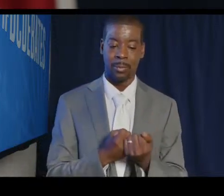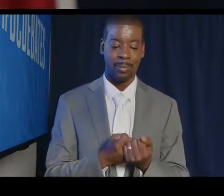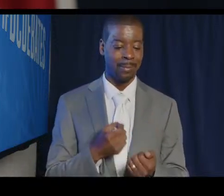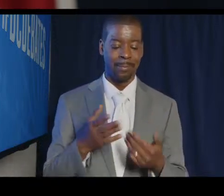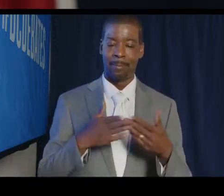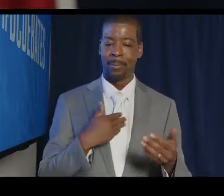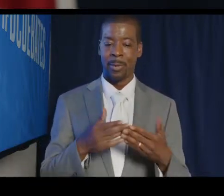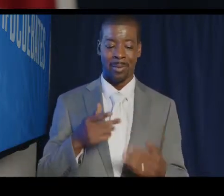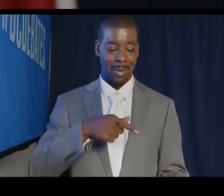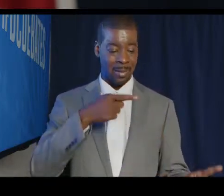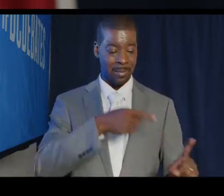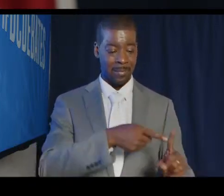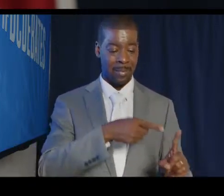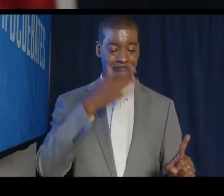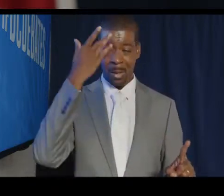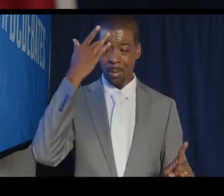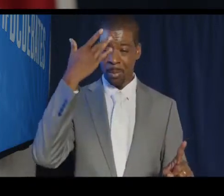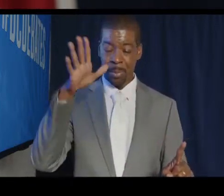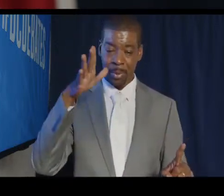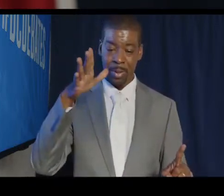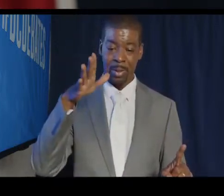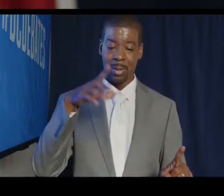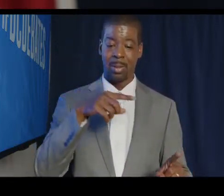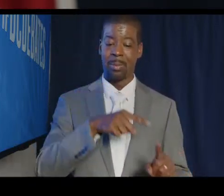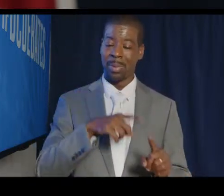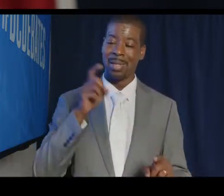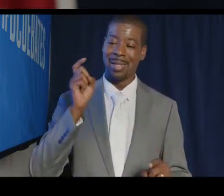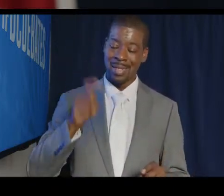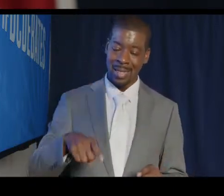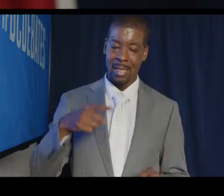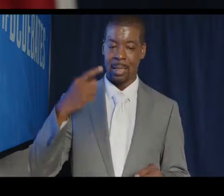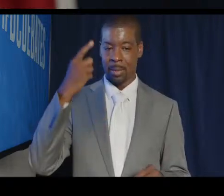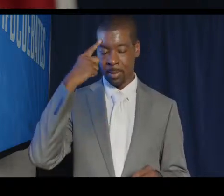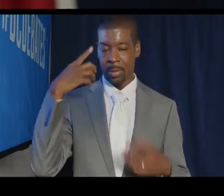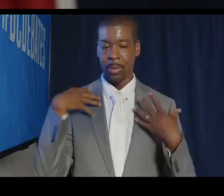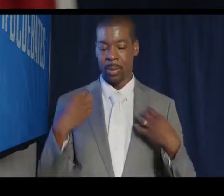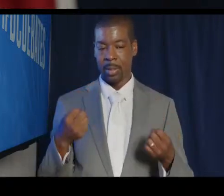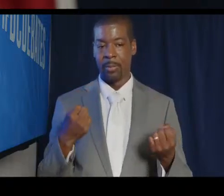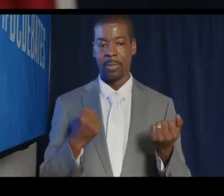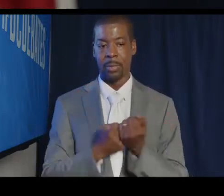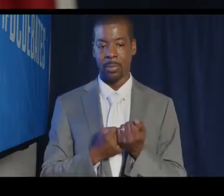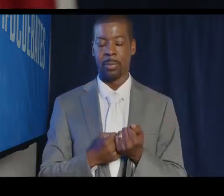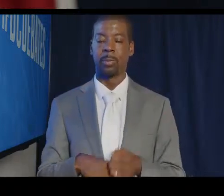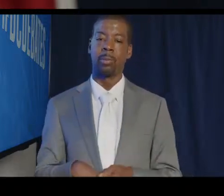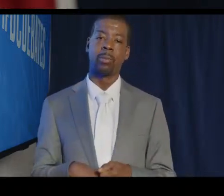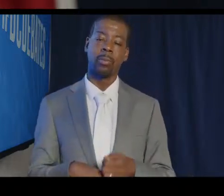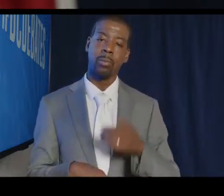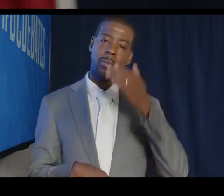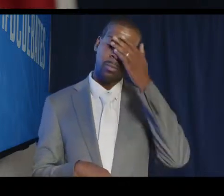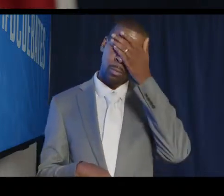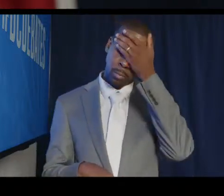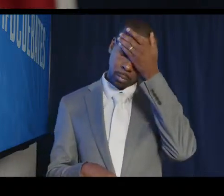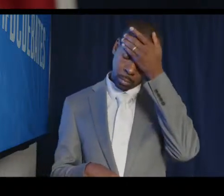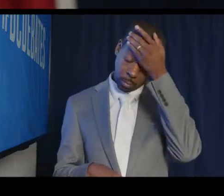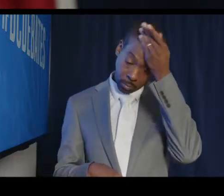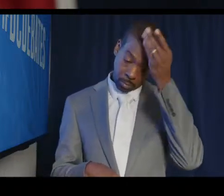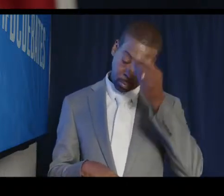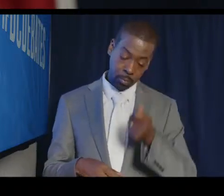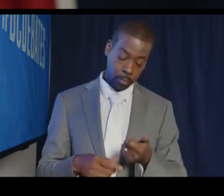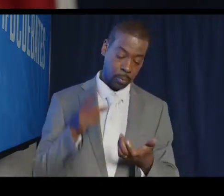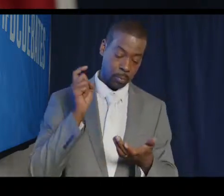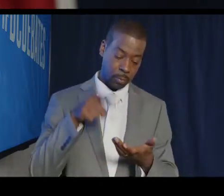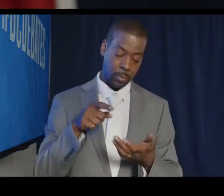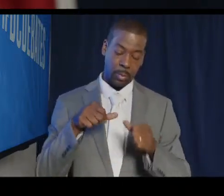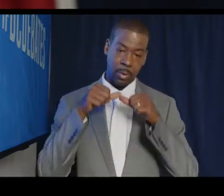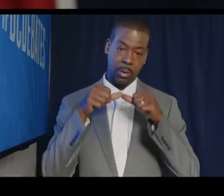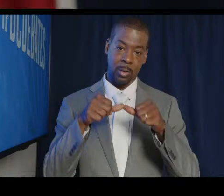supports, they are generally not going to thrive in the classroom. And we need to continue to expand and hold accountability